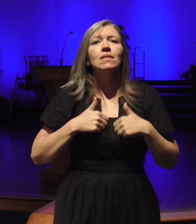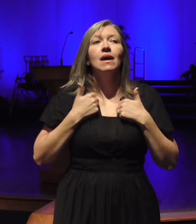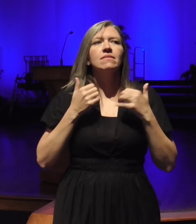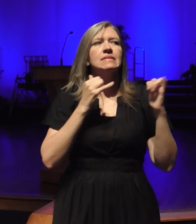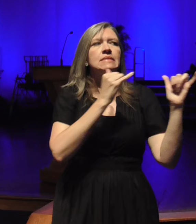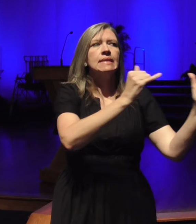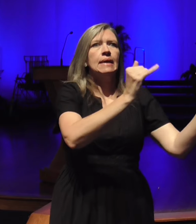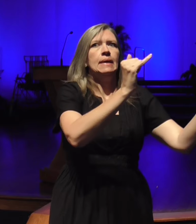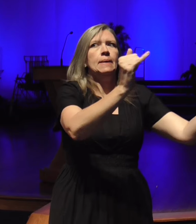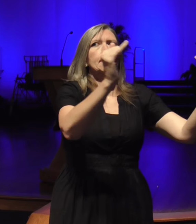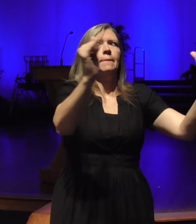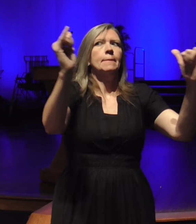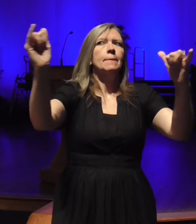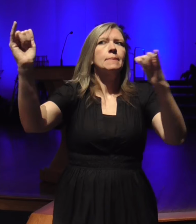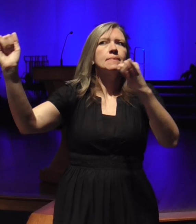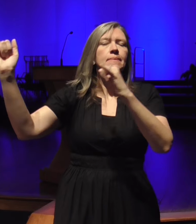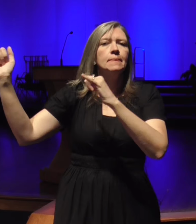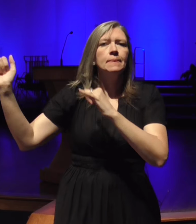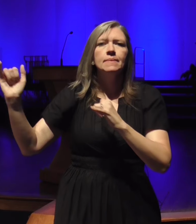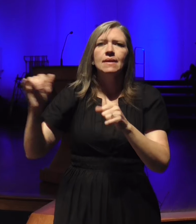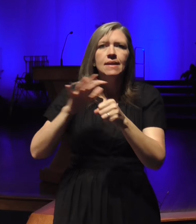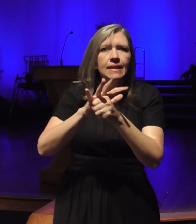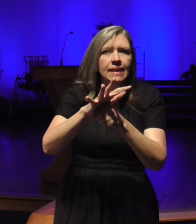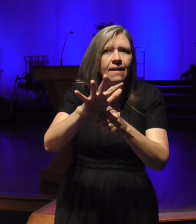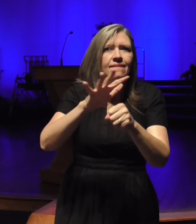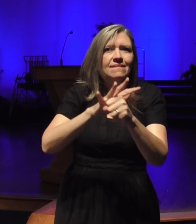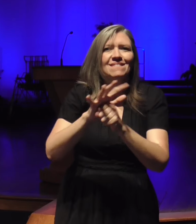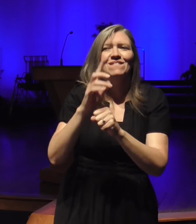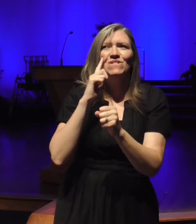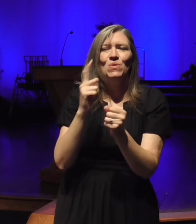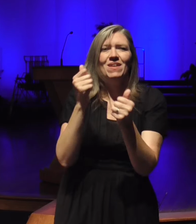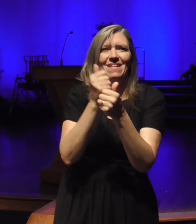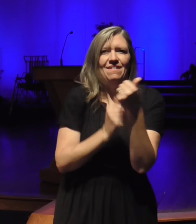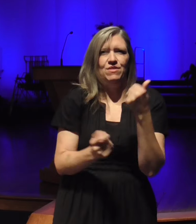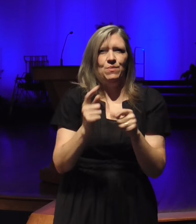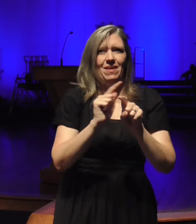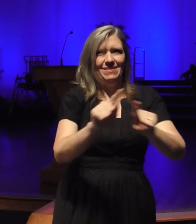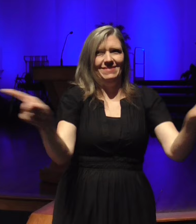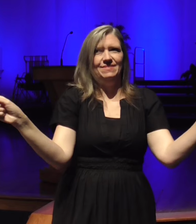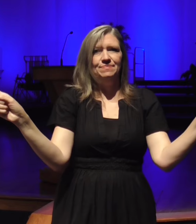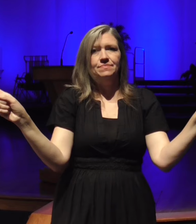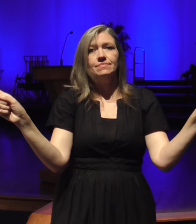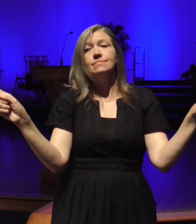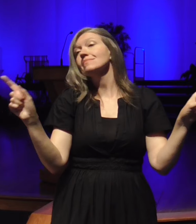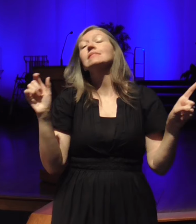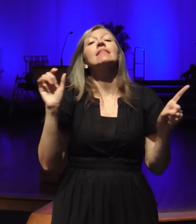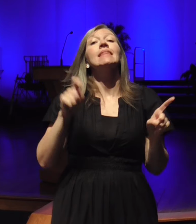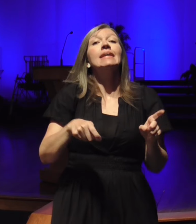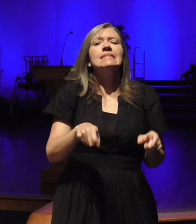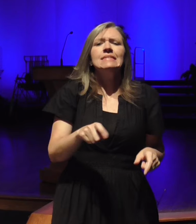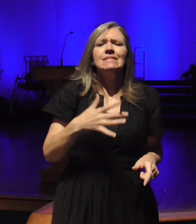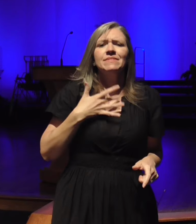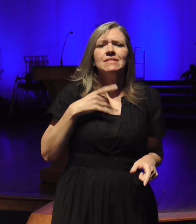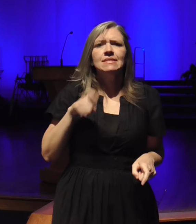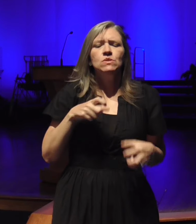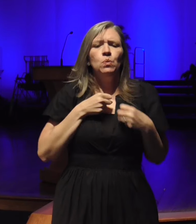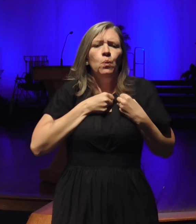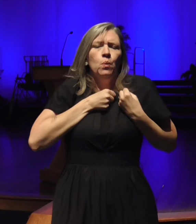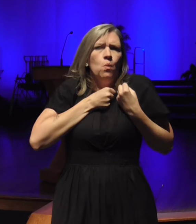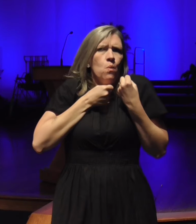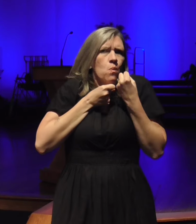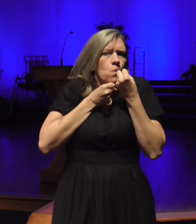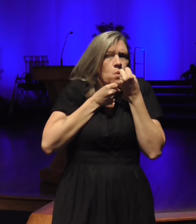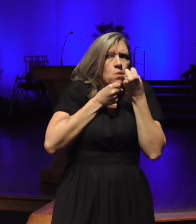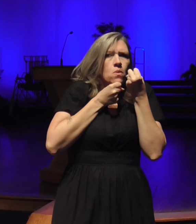good that we can allow to govern our lives, it's the same kingdom of good for everyone, and there's